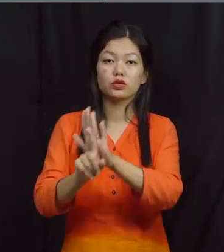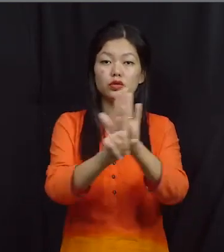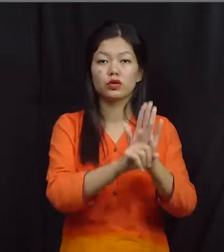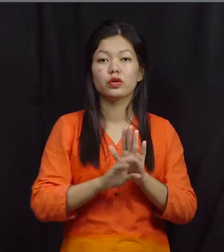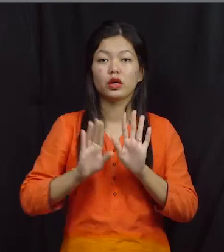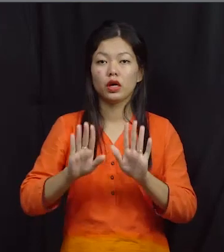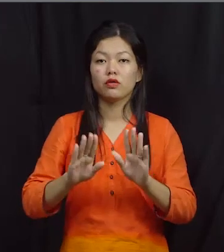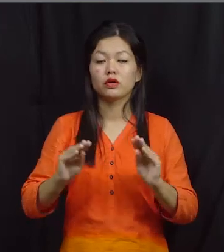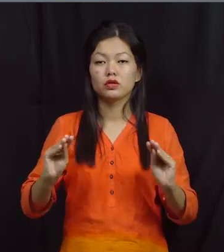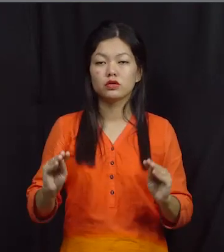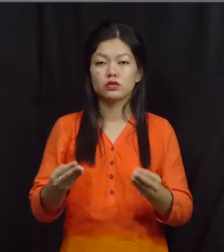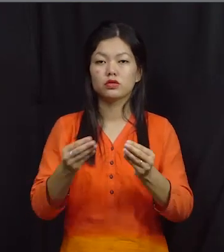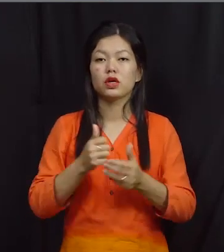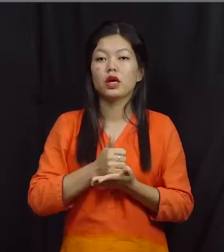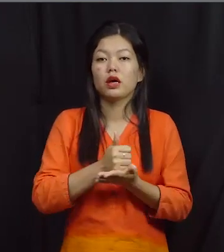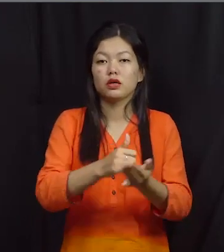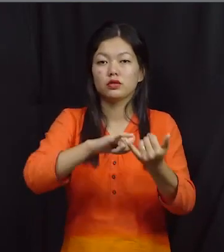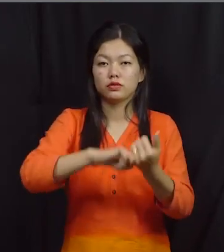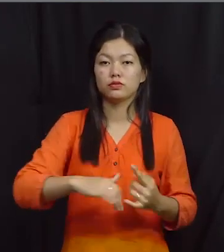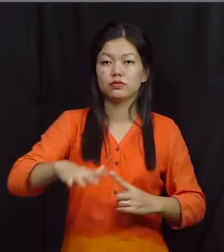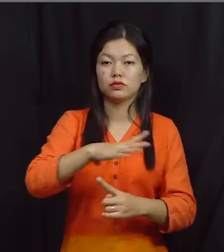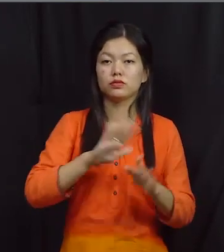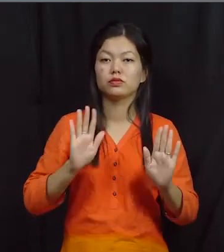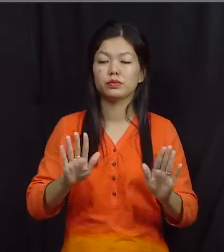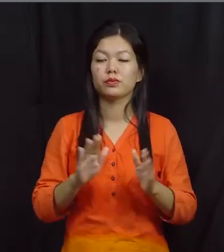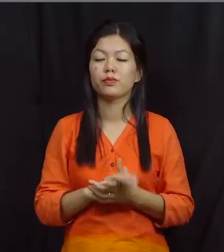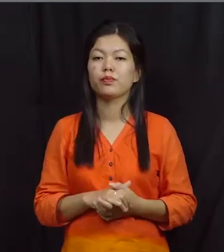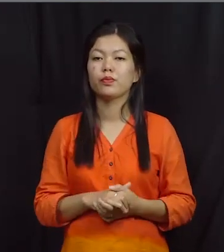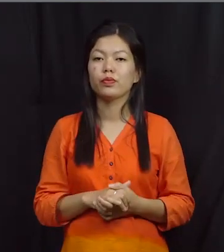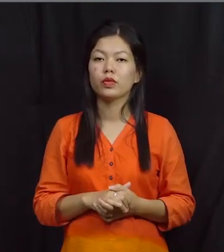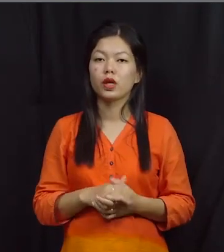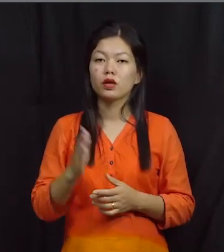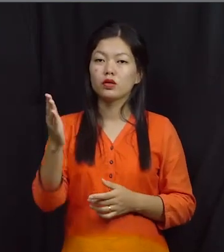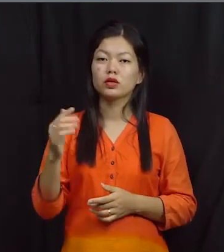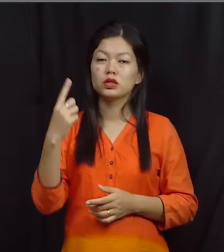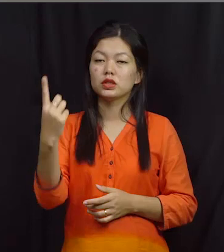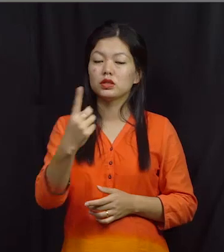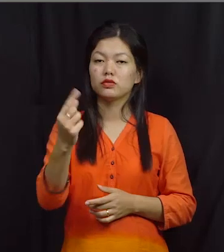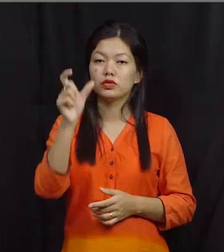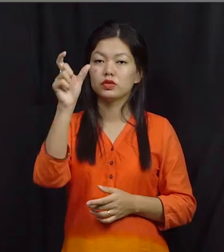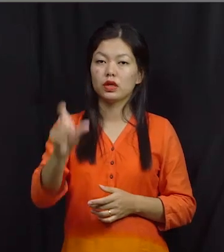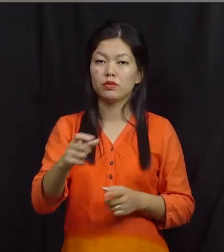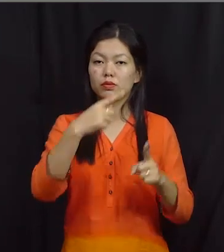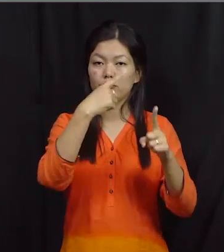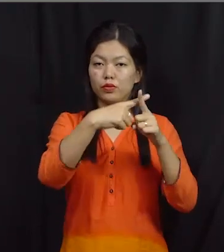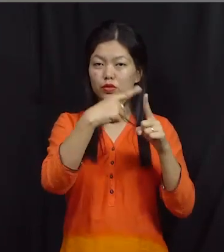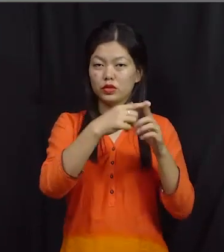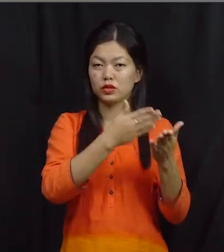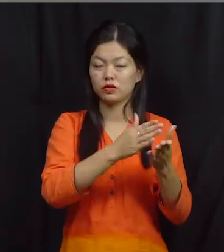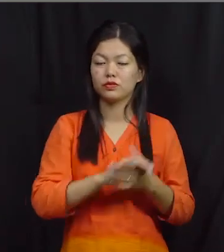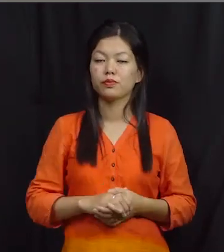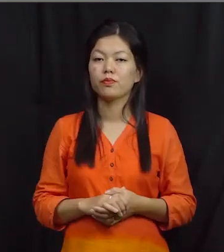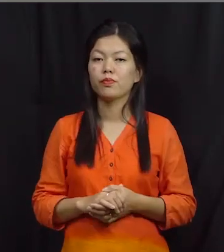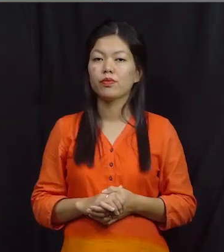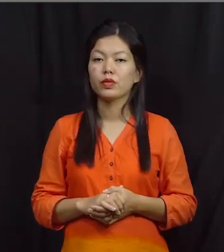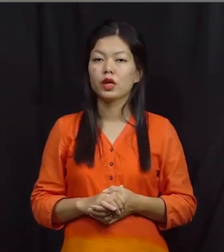then of course we have looked into the positive things of individual aim, right? So apart